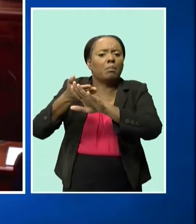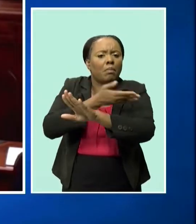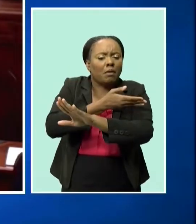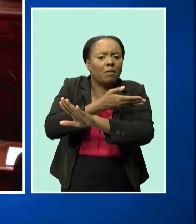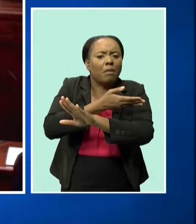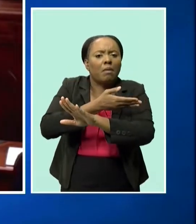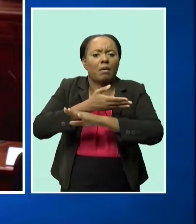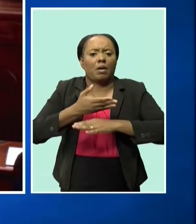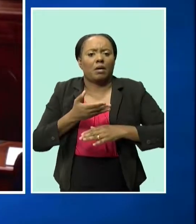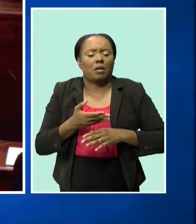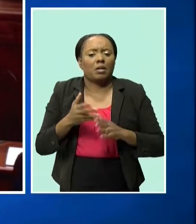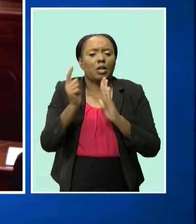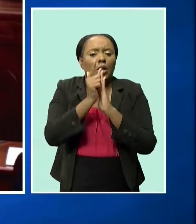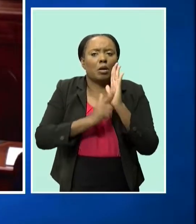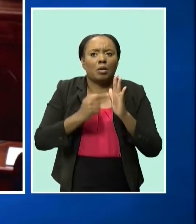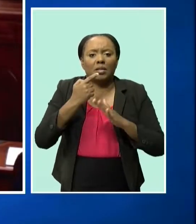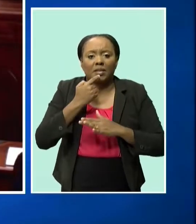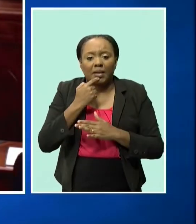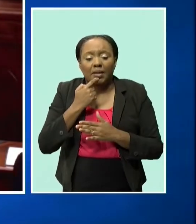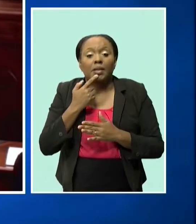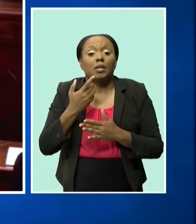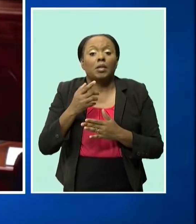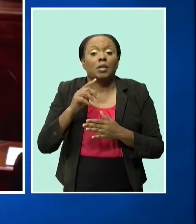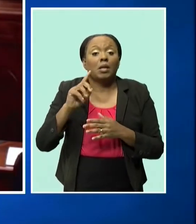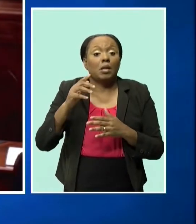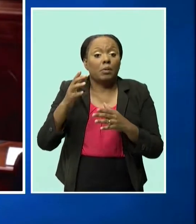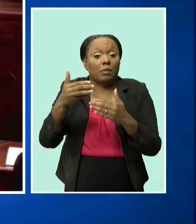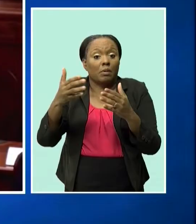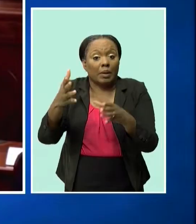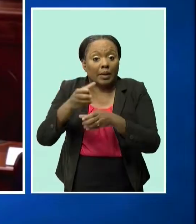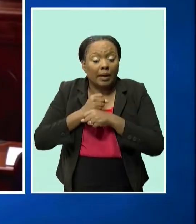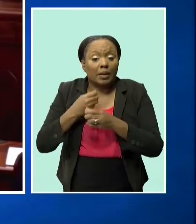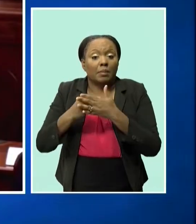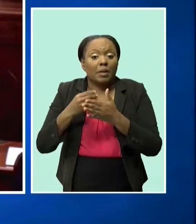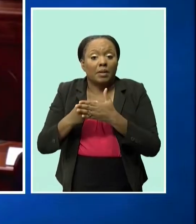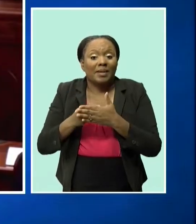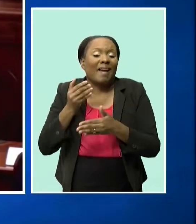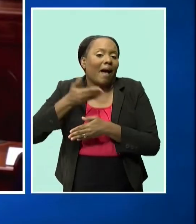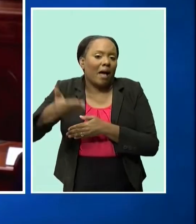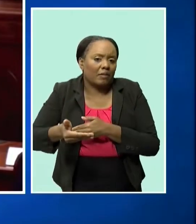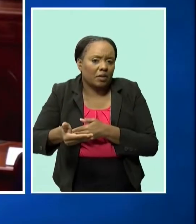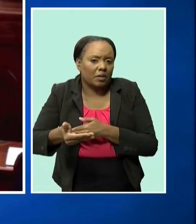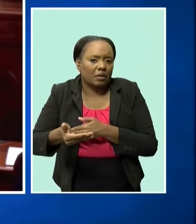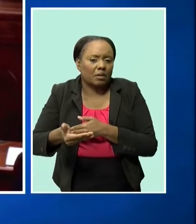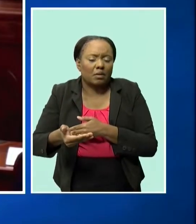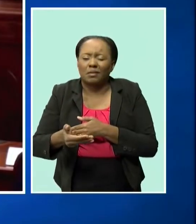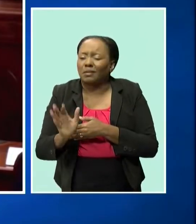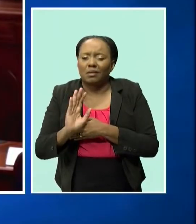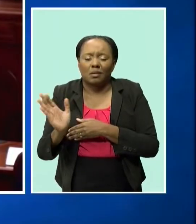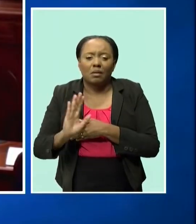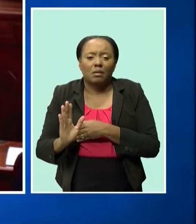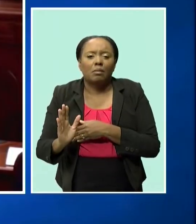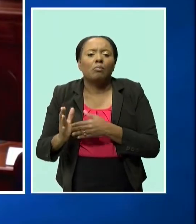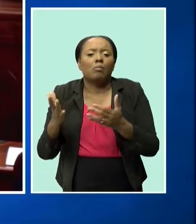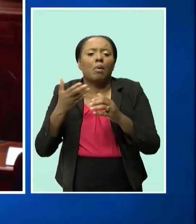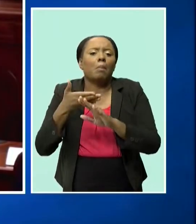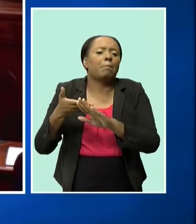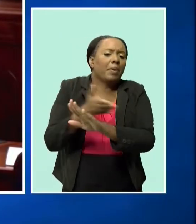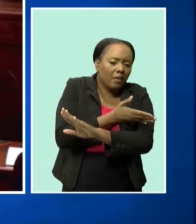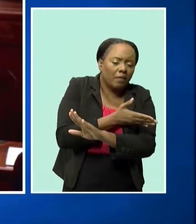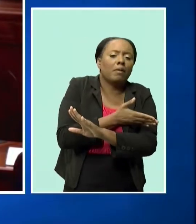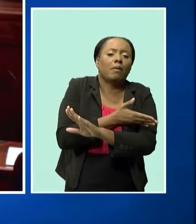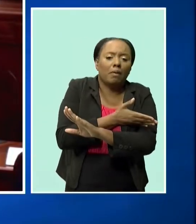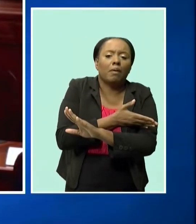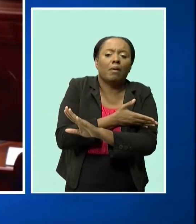catastrophe fund if you were the victim of a catastrophe. We are saying, let's do that stitch in